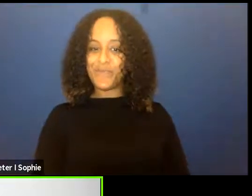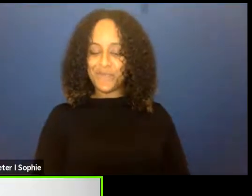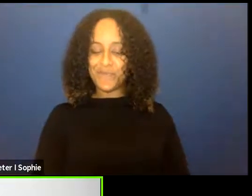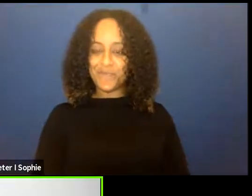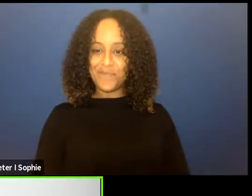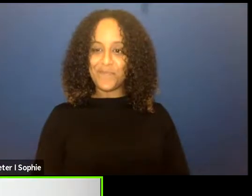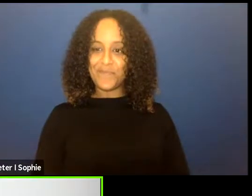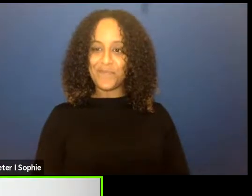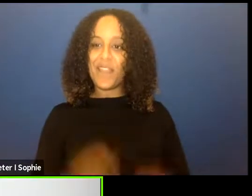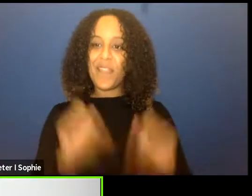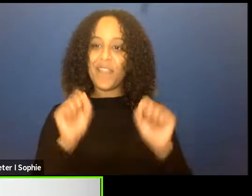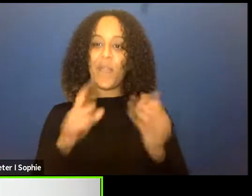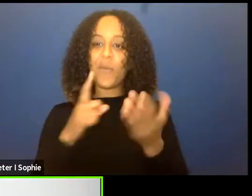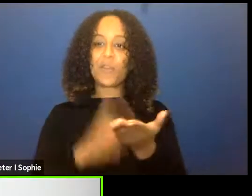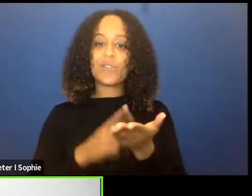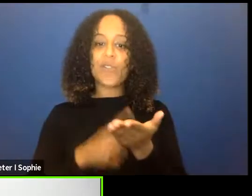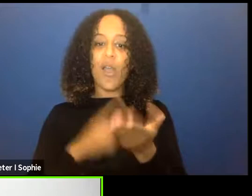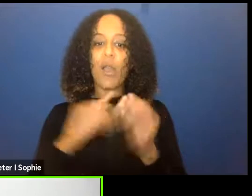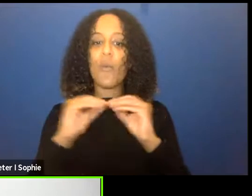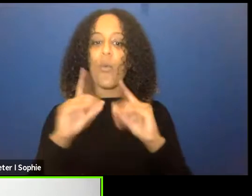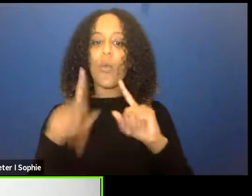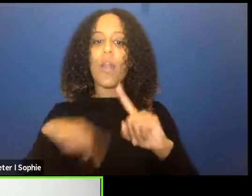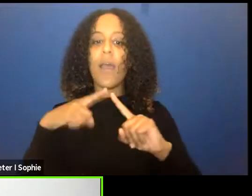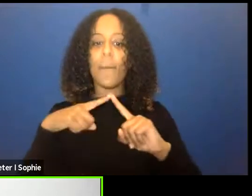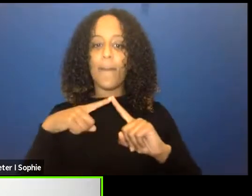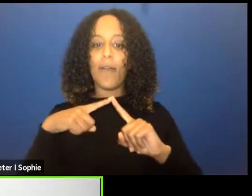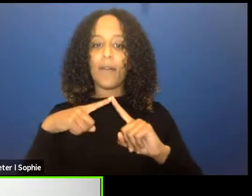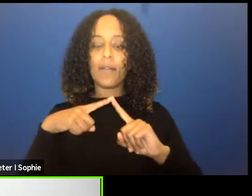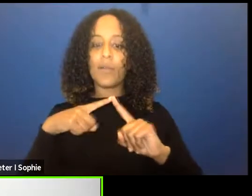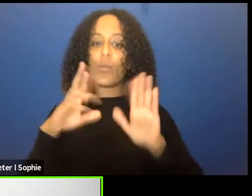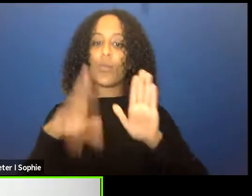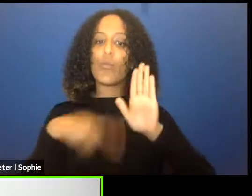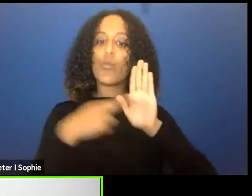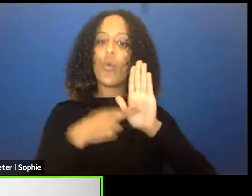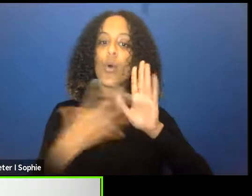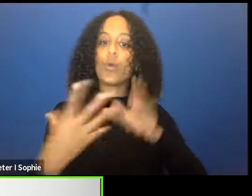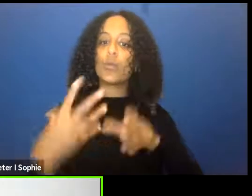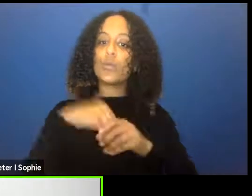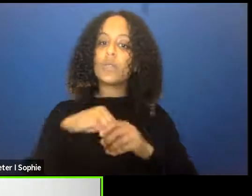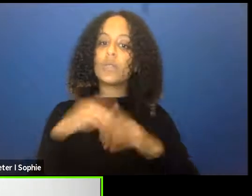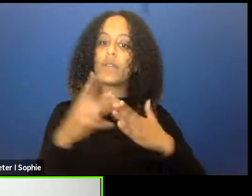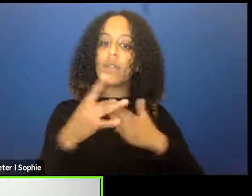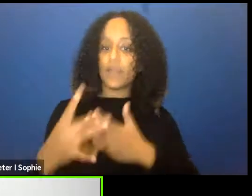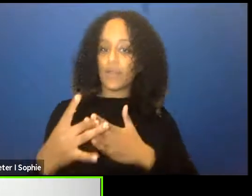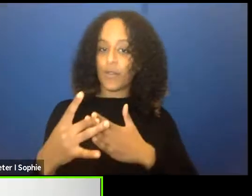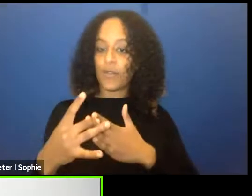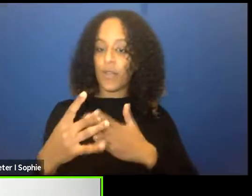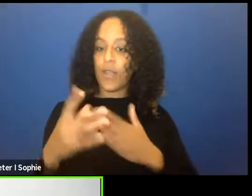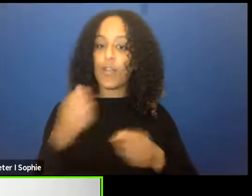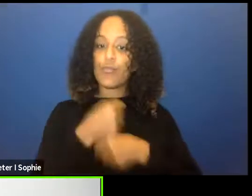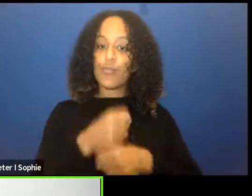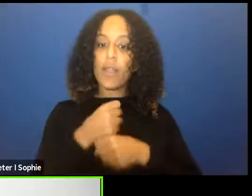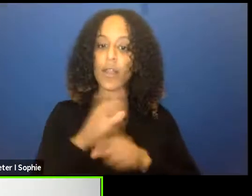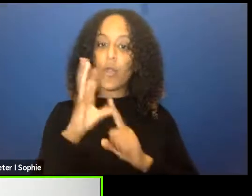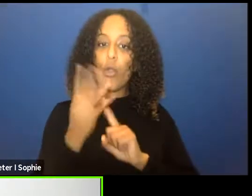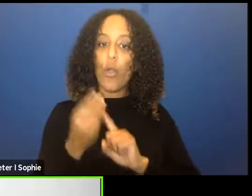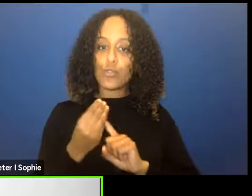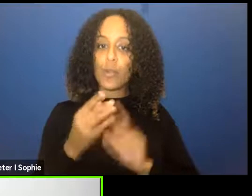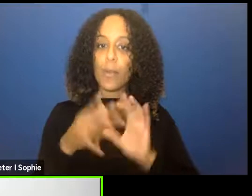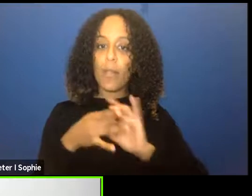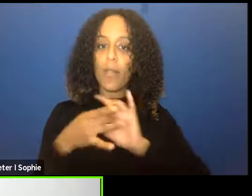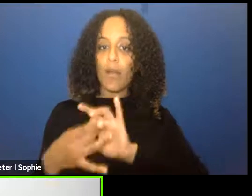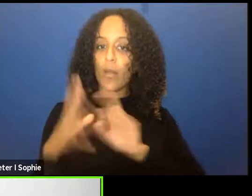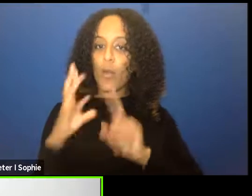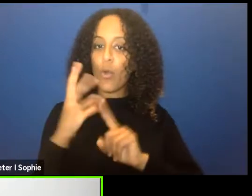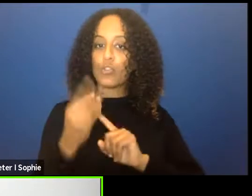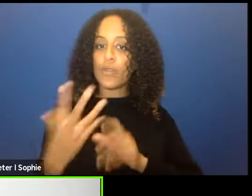So could we talk a little bit more about the role of an inclusive leader in creating that culture of belonging, that culture of